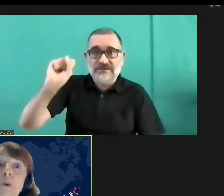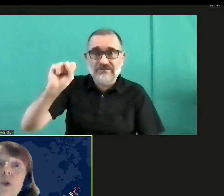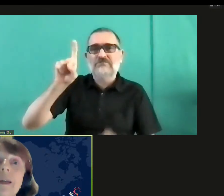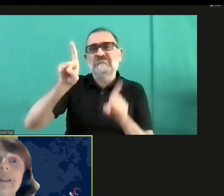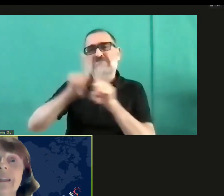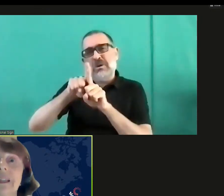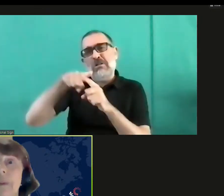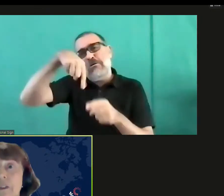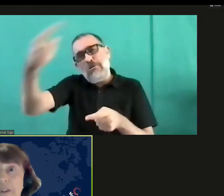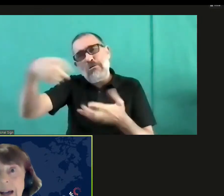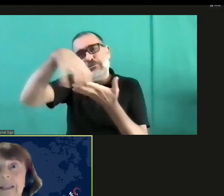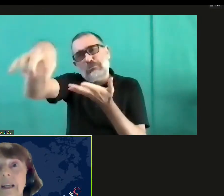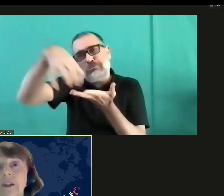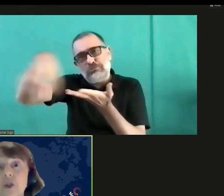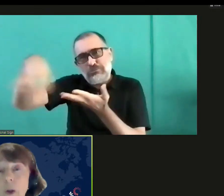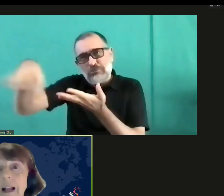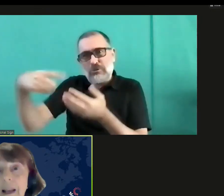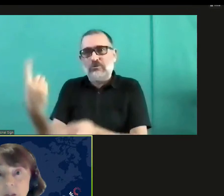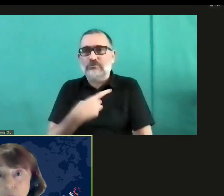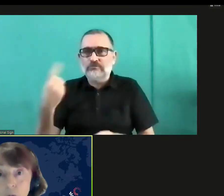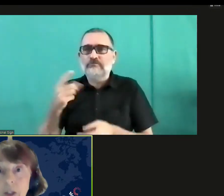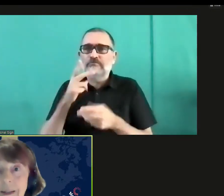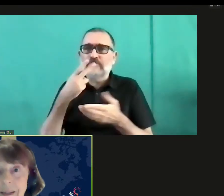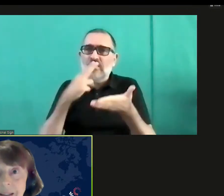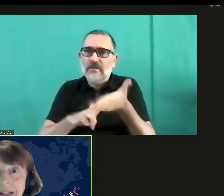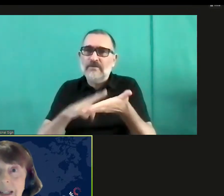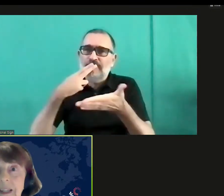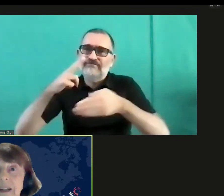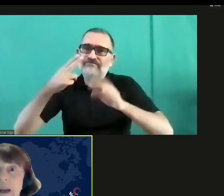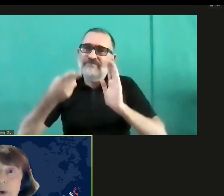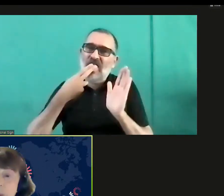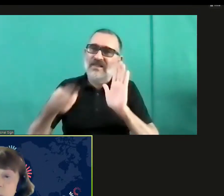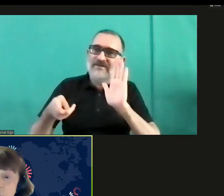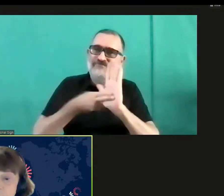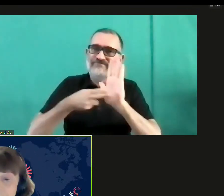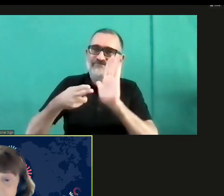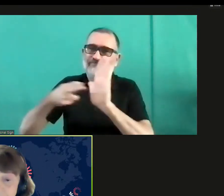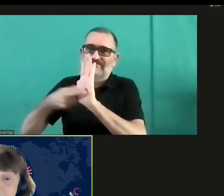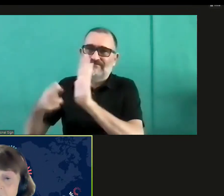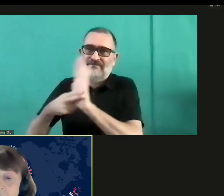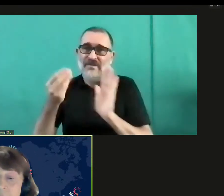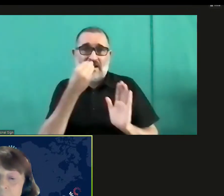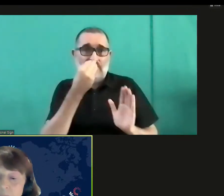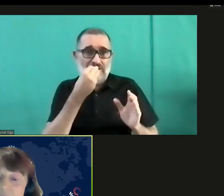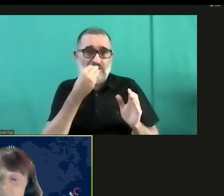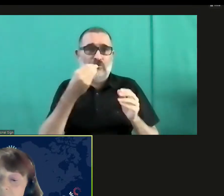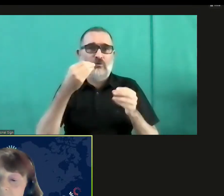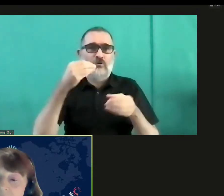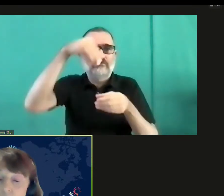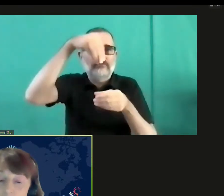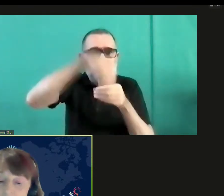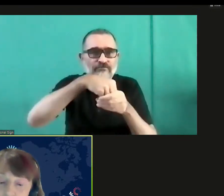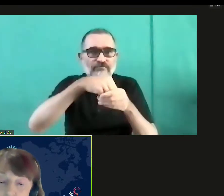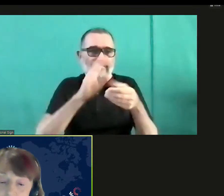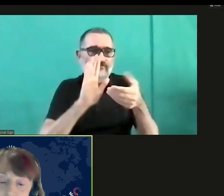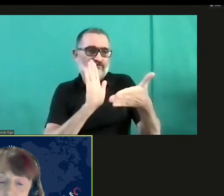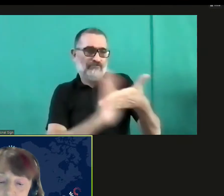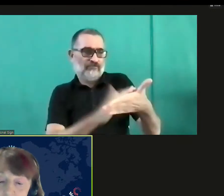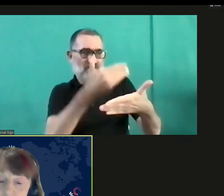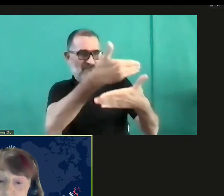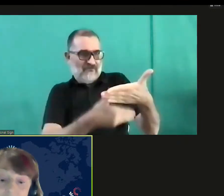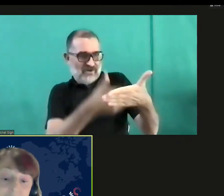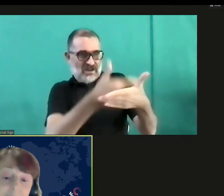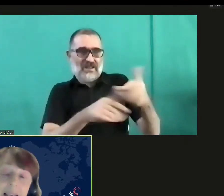to change public opinion up to the point that makes all of the other strategies we mobilize